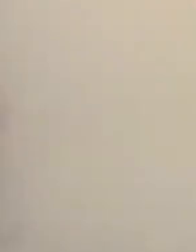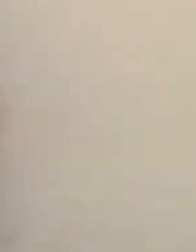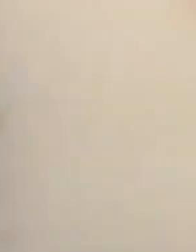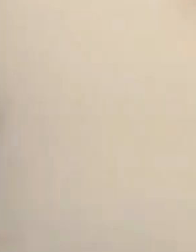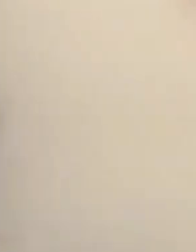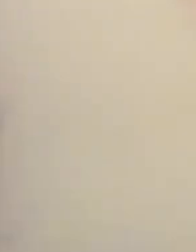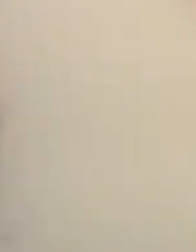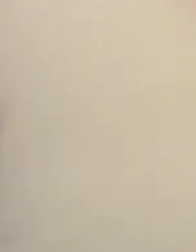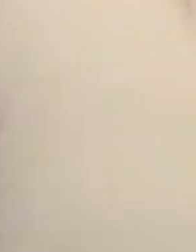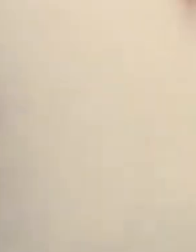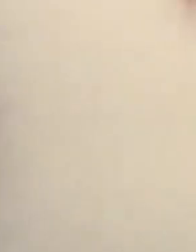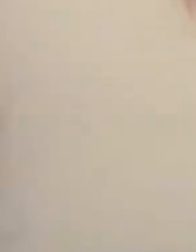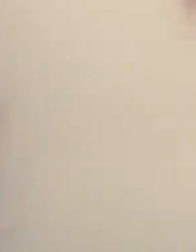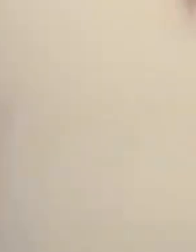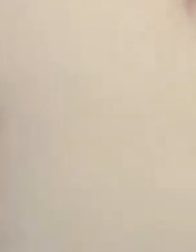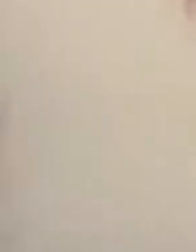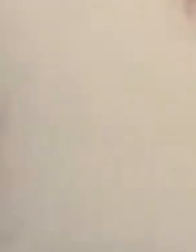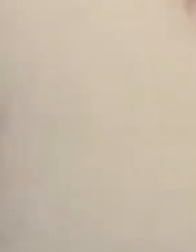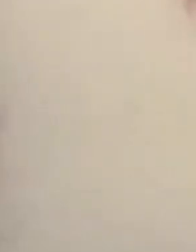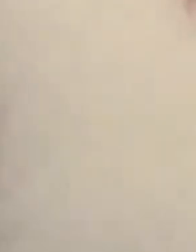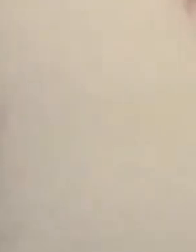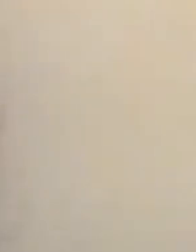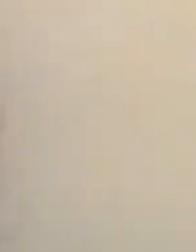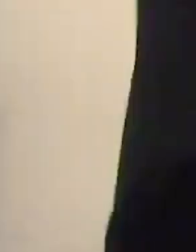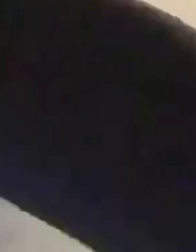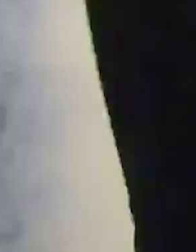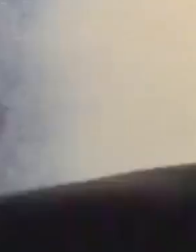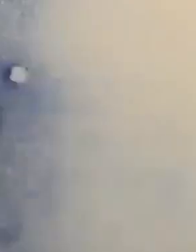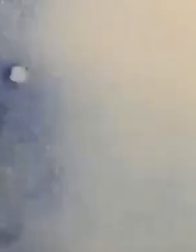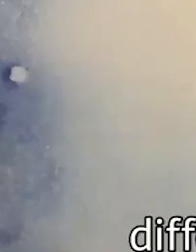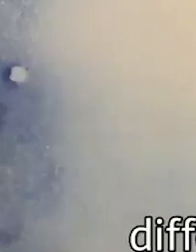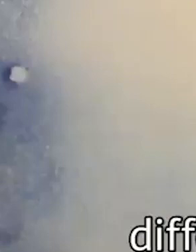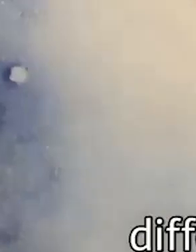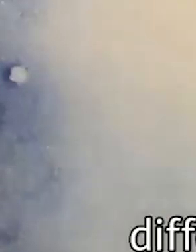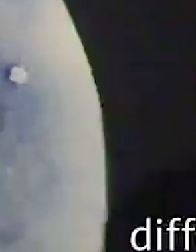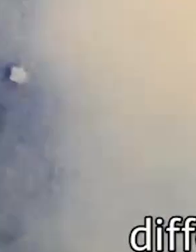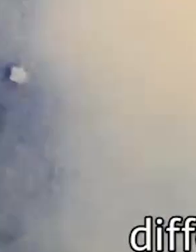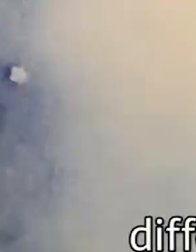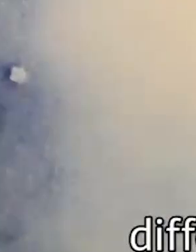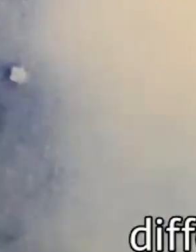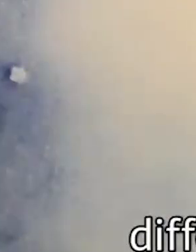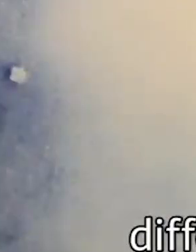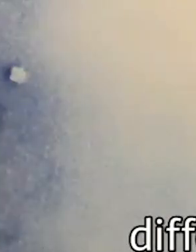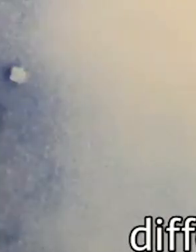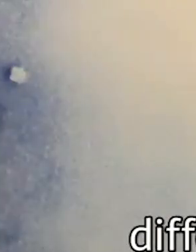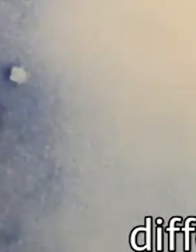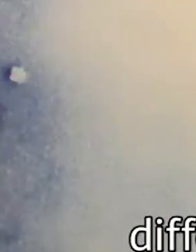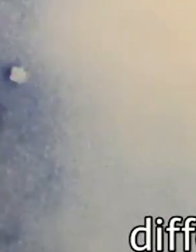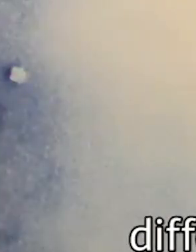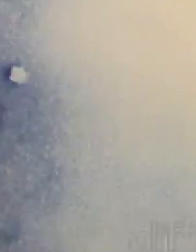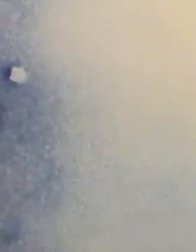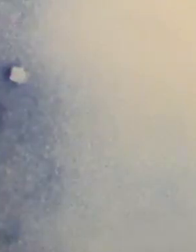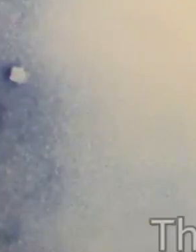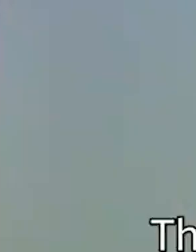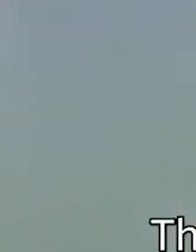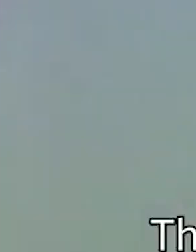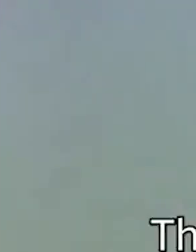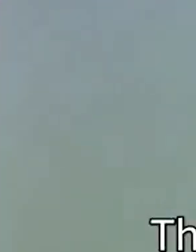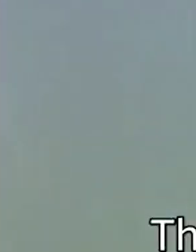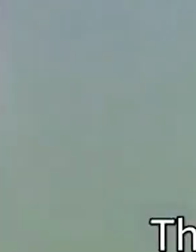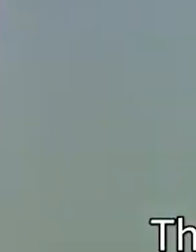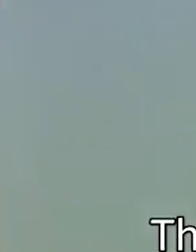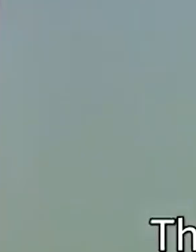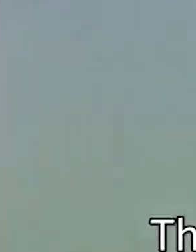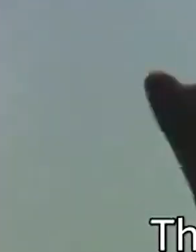The CDP is a non-for-profit charity. It measures the environmental impact of different companies and then publicizes its insights. The